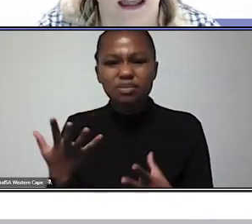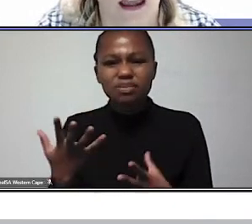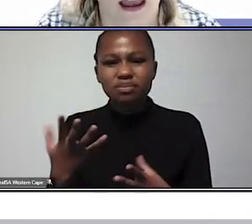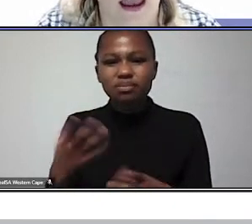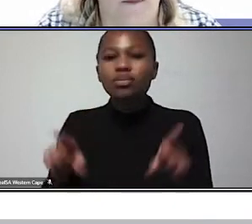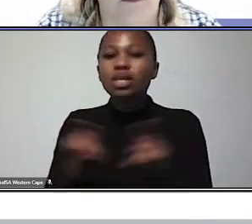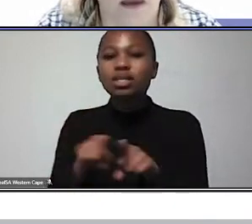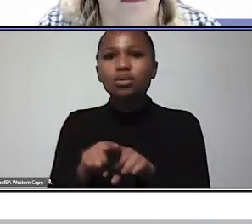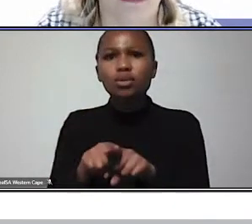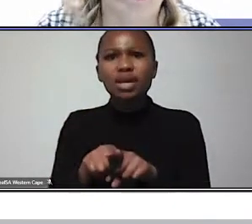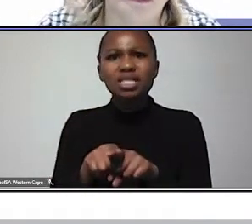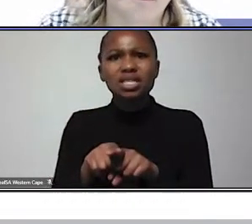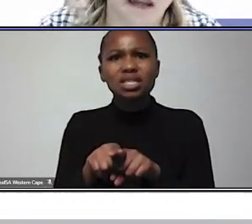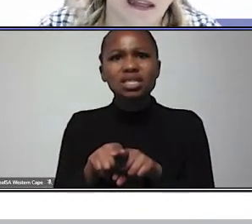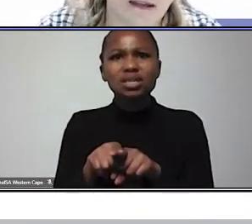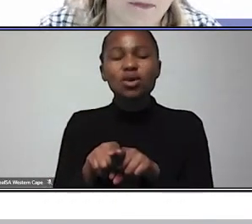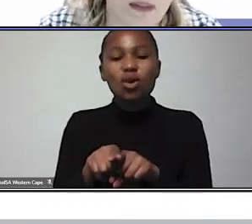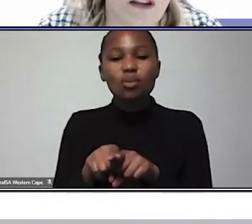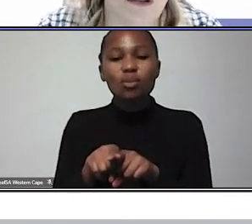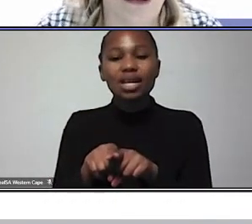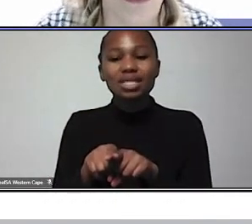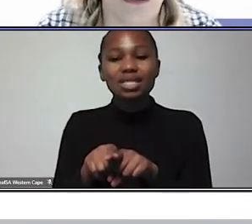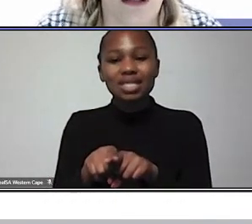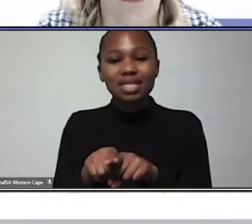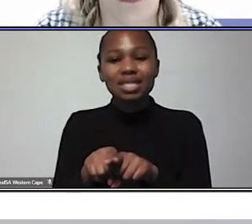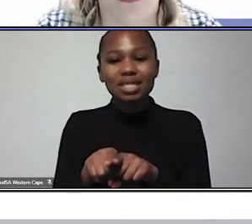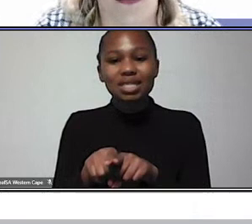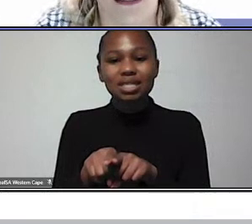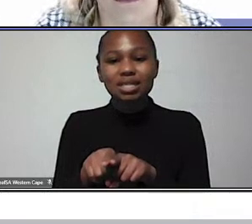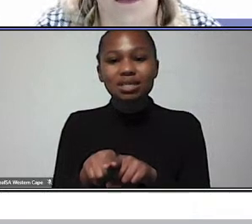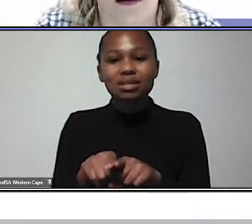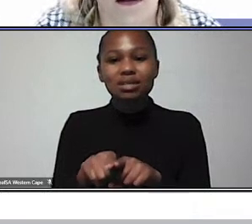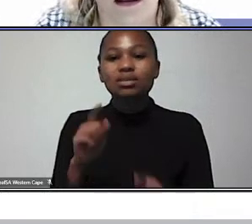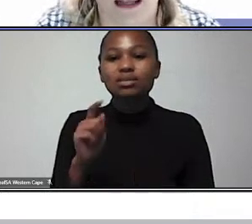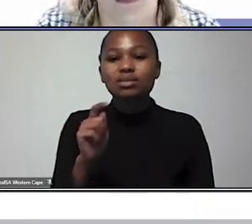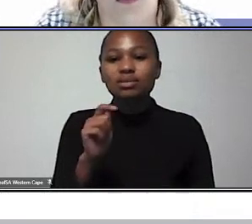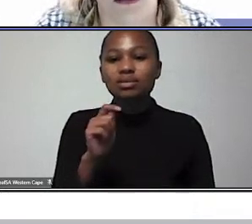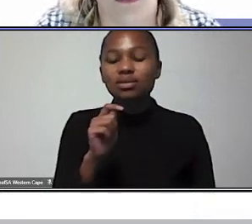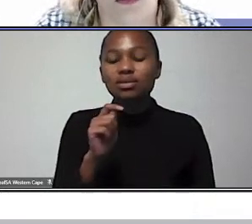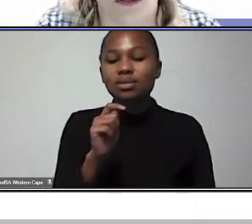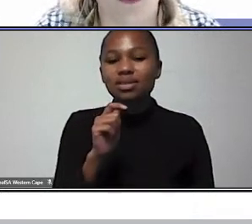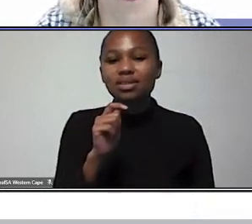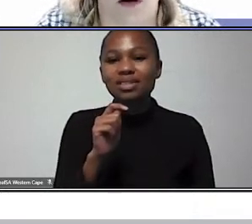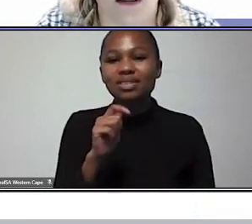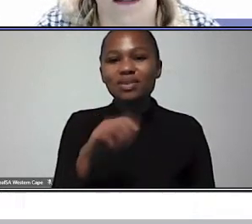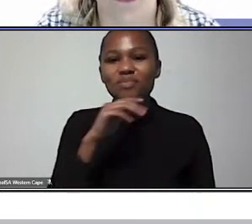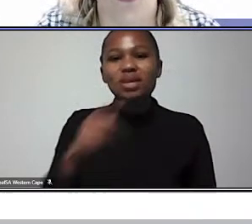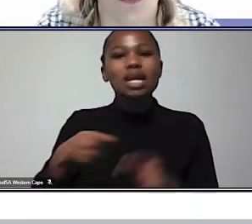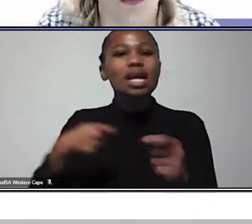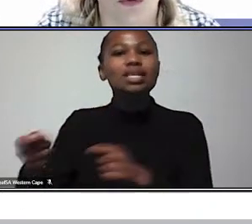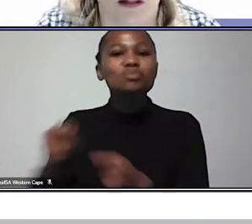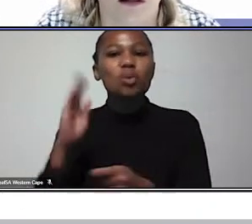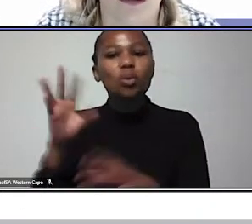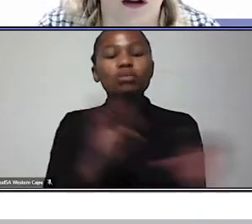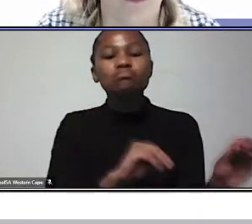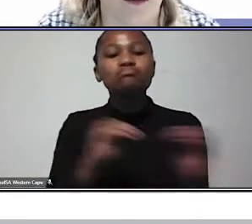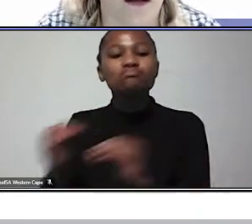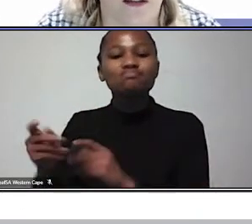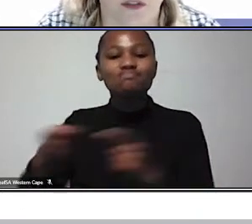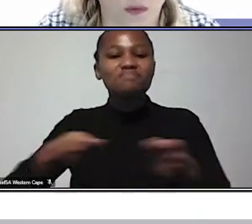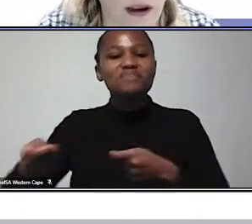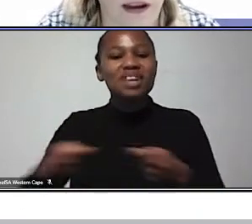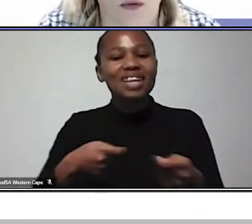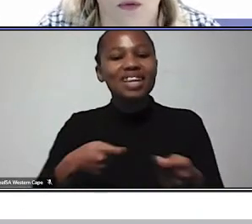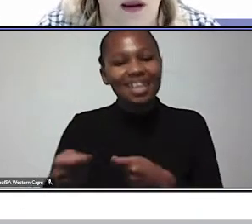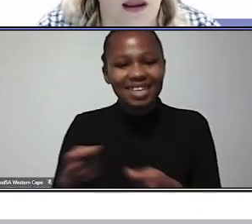commodity and making less money. So then usually what we've seen, the exporters will shift markets or they'll try and